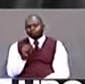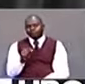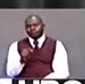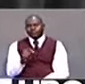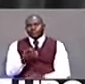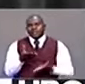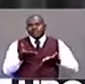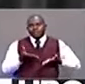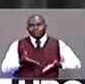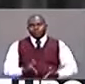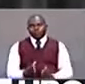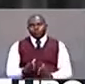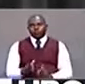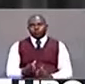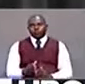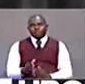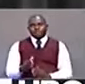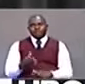born from the Mamba clan,